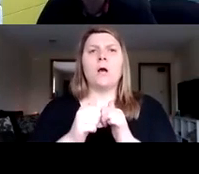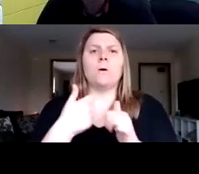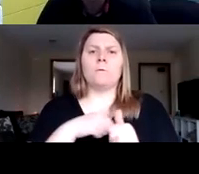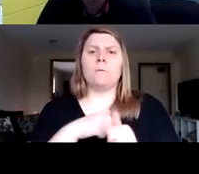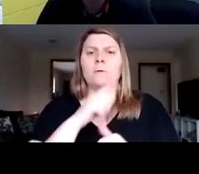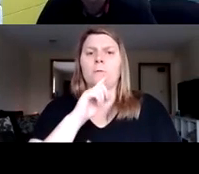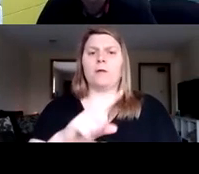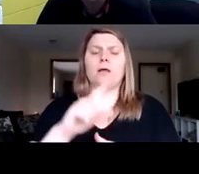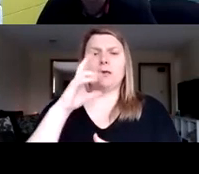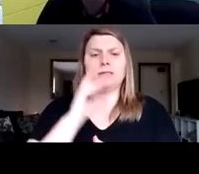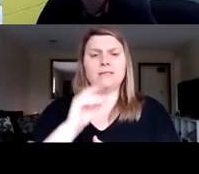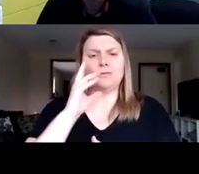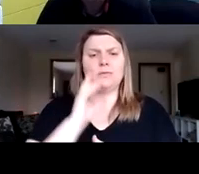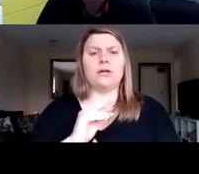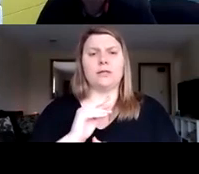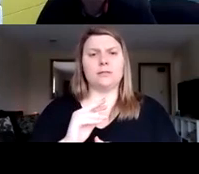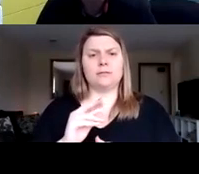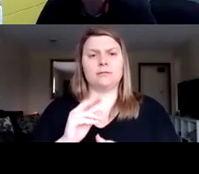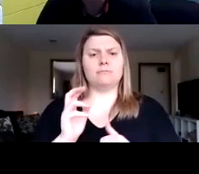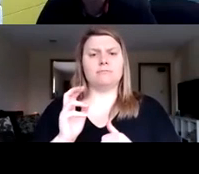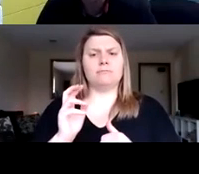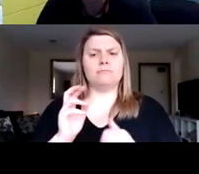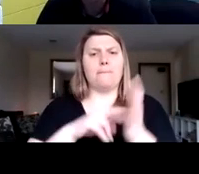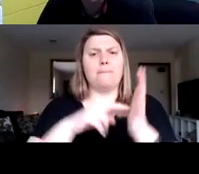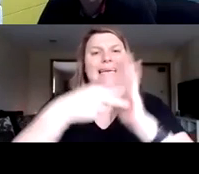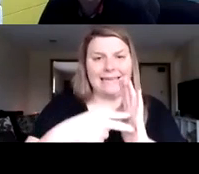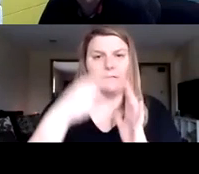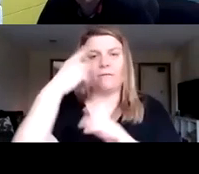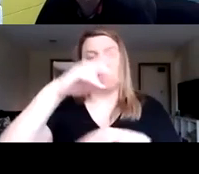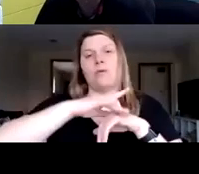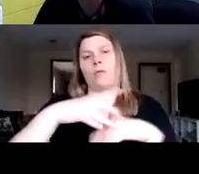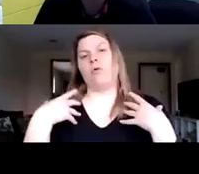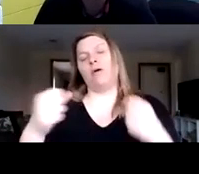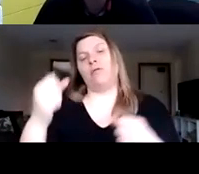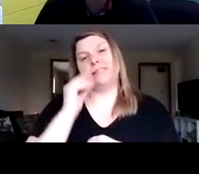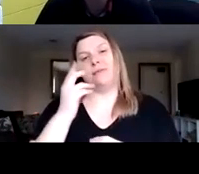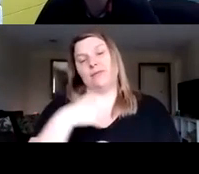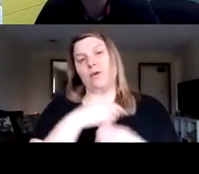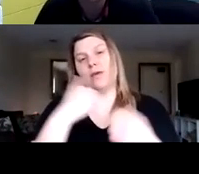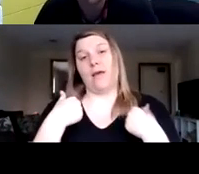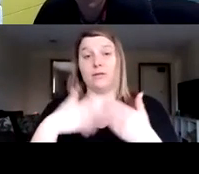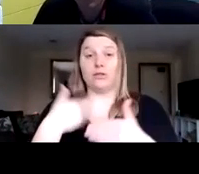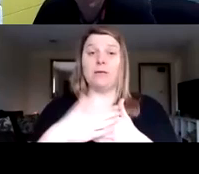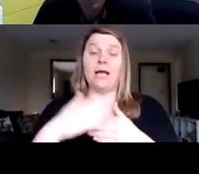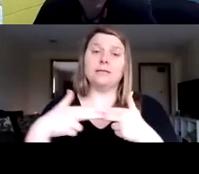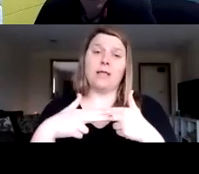really experience meaning in the global health experiences that we have. So next slide.